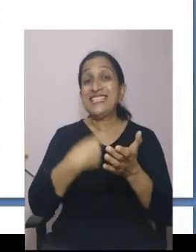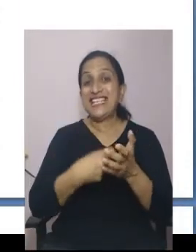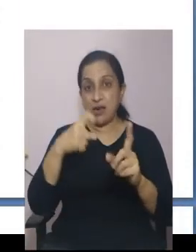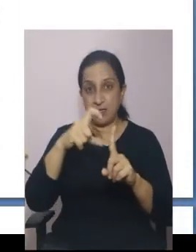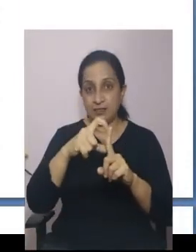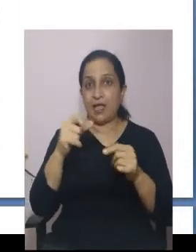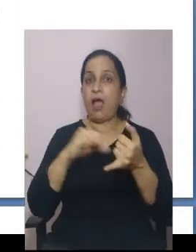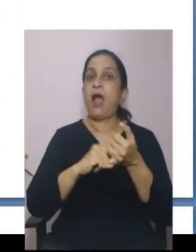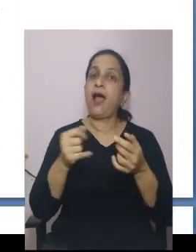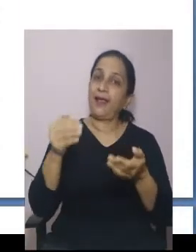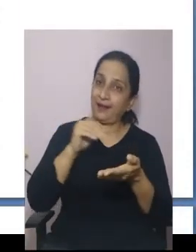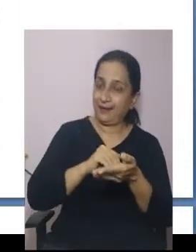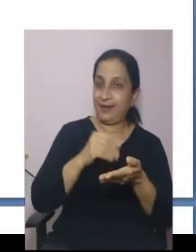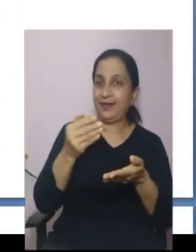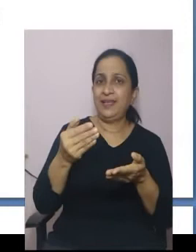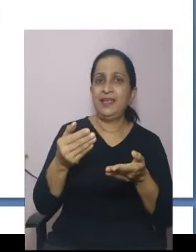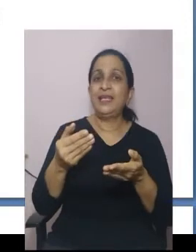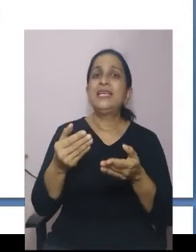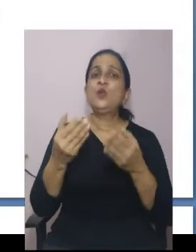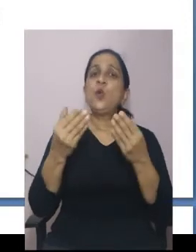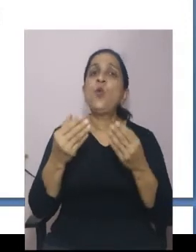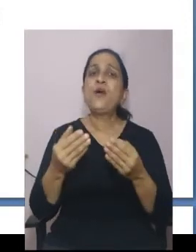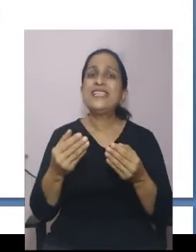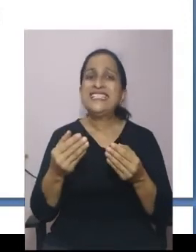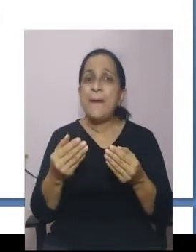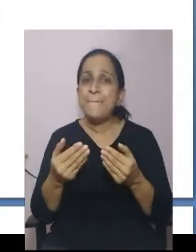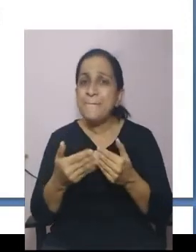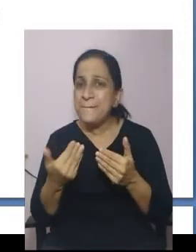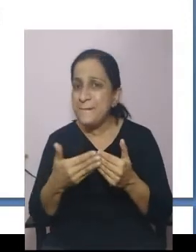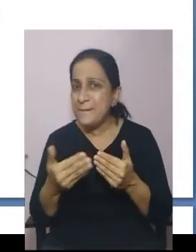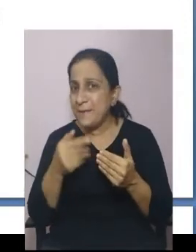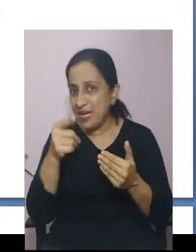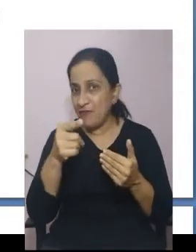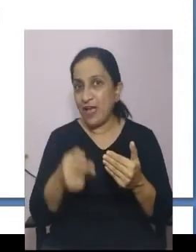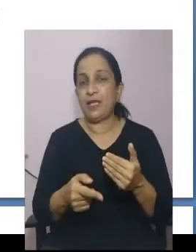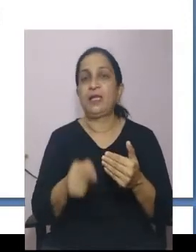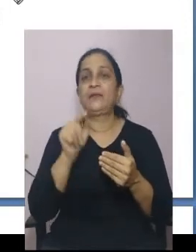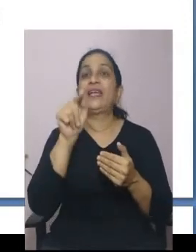Next, inserts the simplification problem.